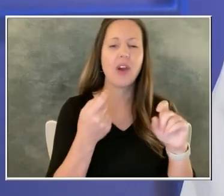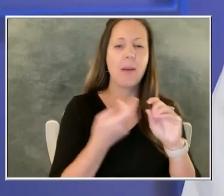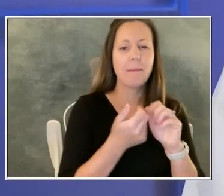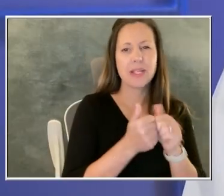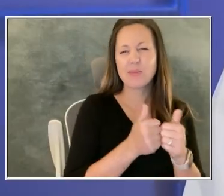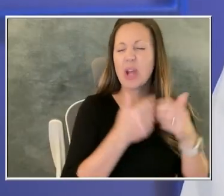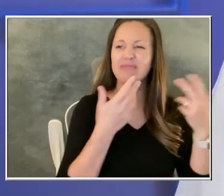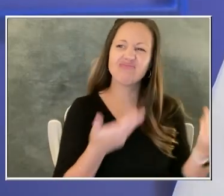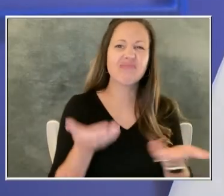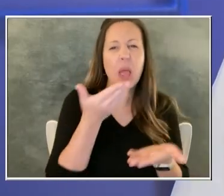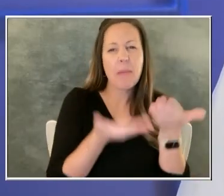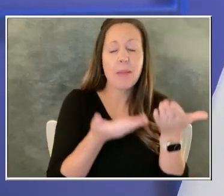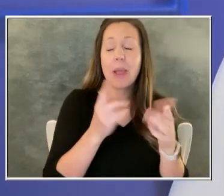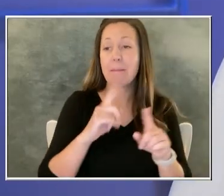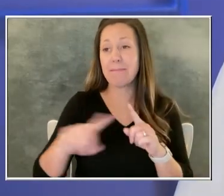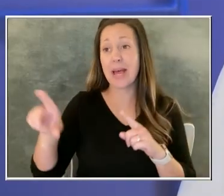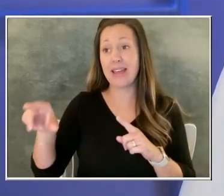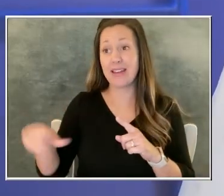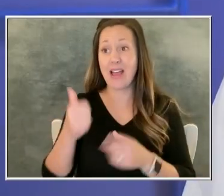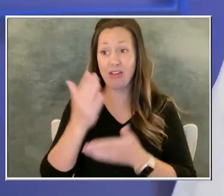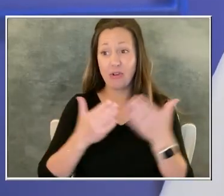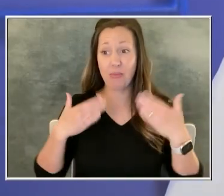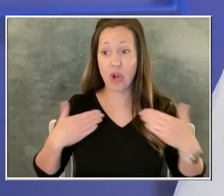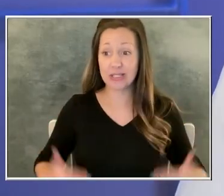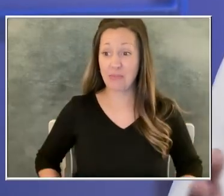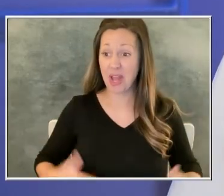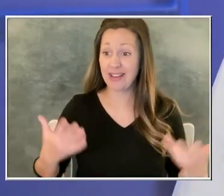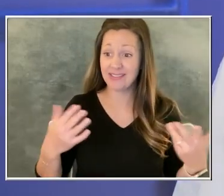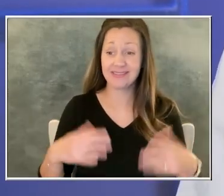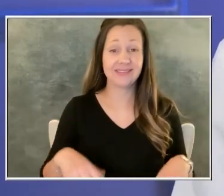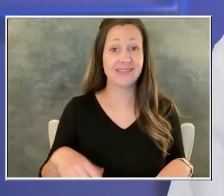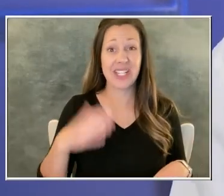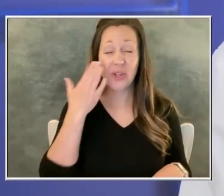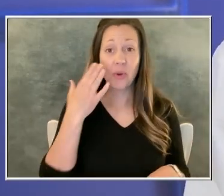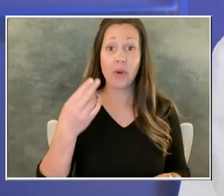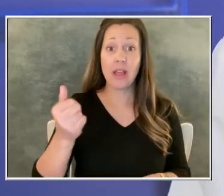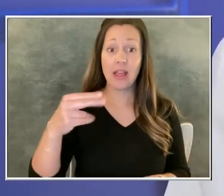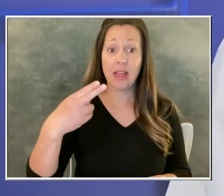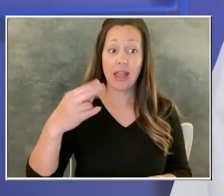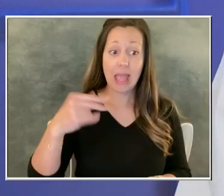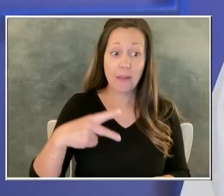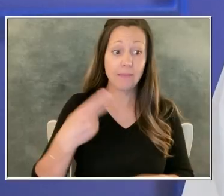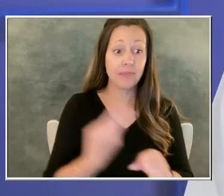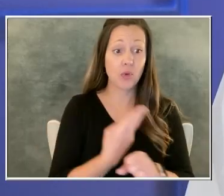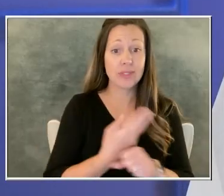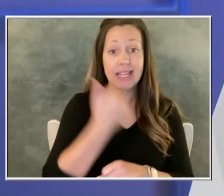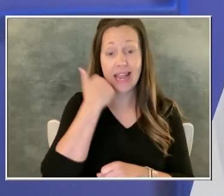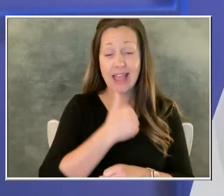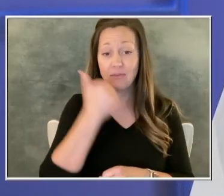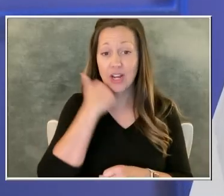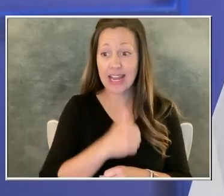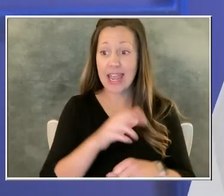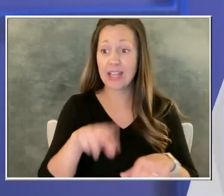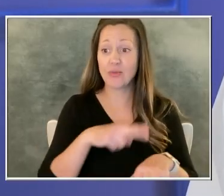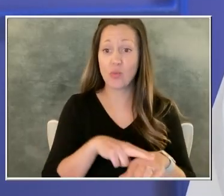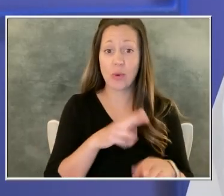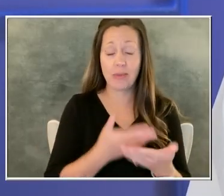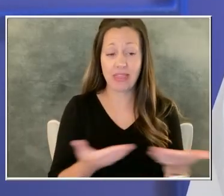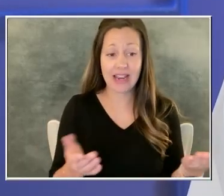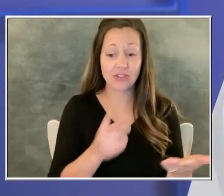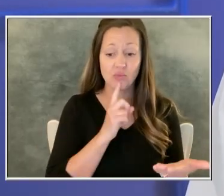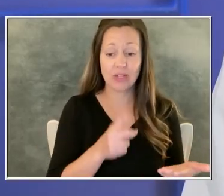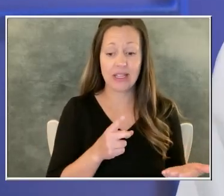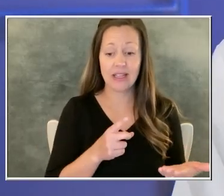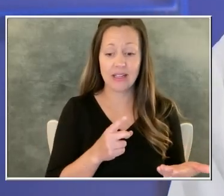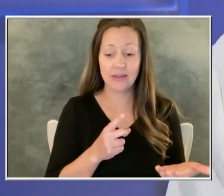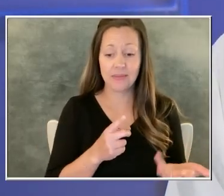other, parts of your body you just use all the time. You're using your hips every day. You're walking around, you're chasing after kids, doing all the normal things. And so I think a